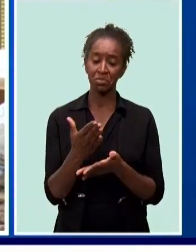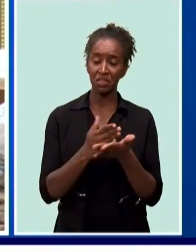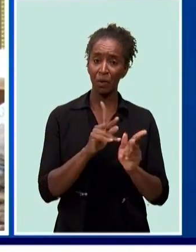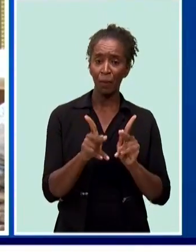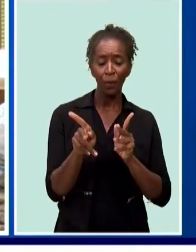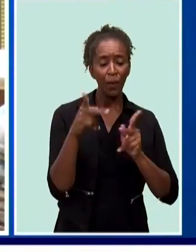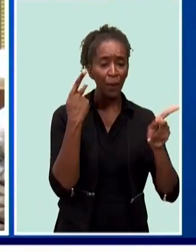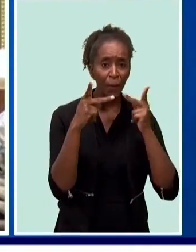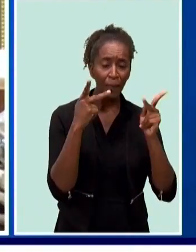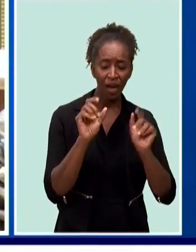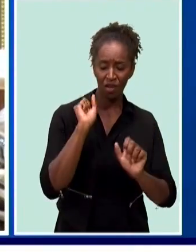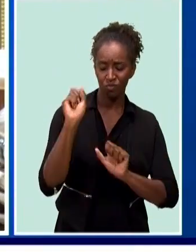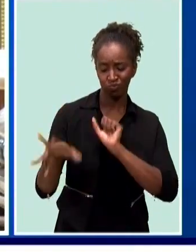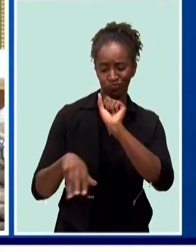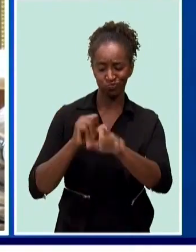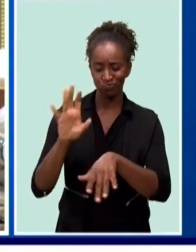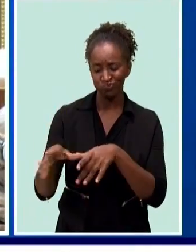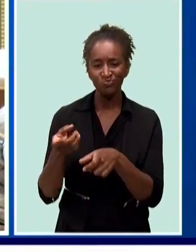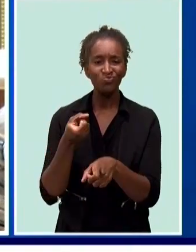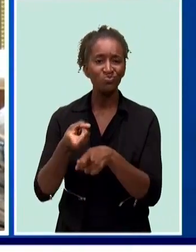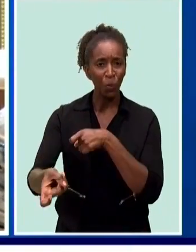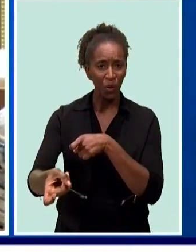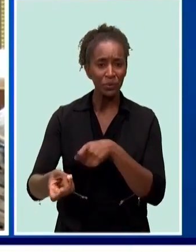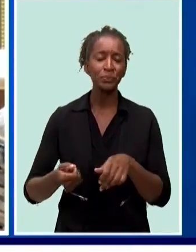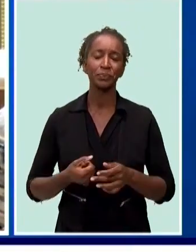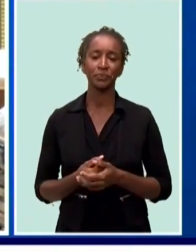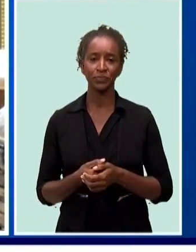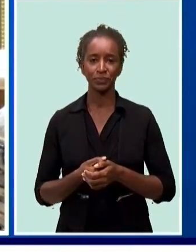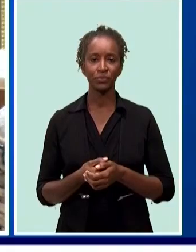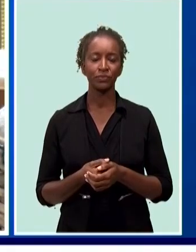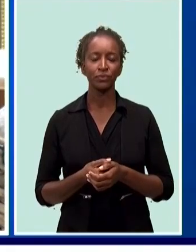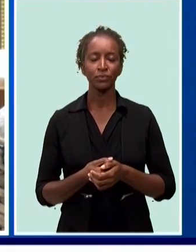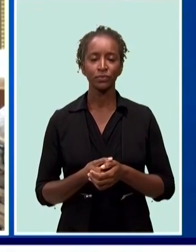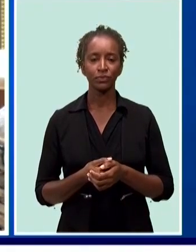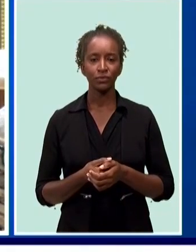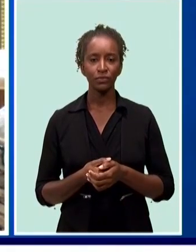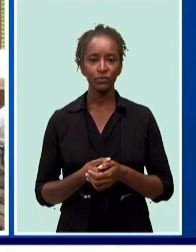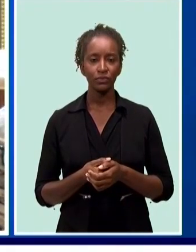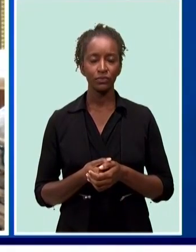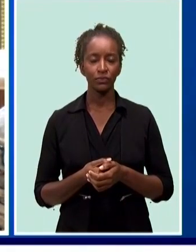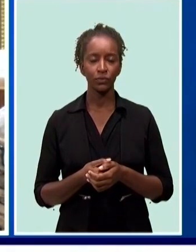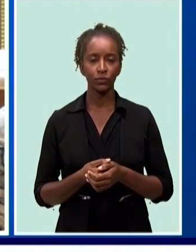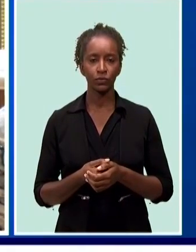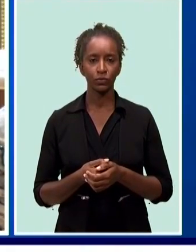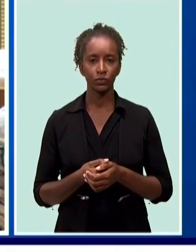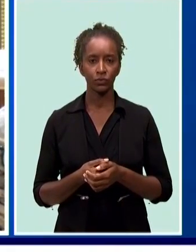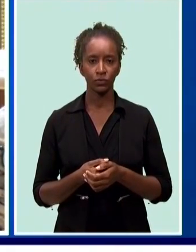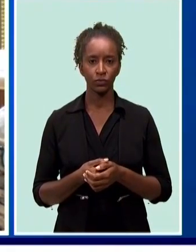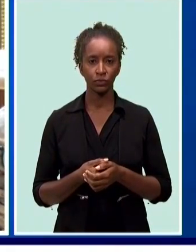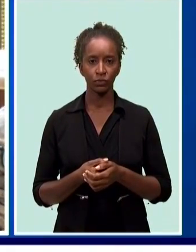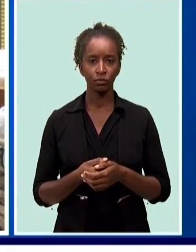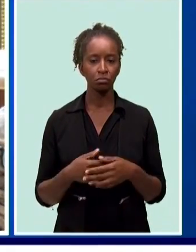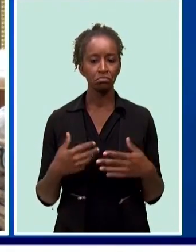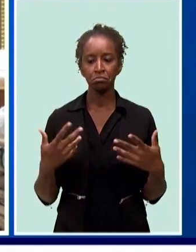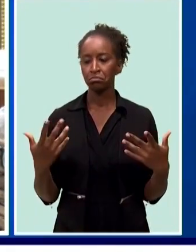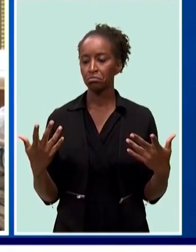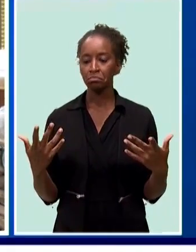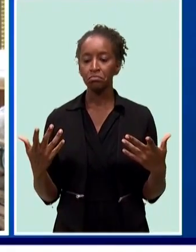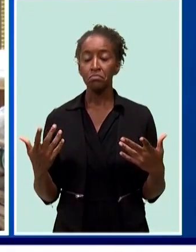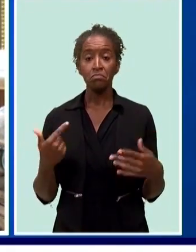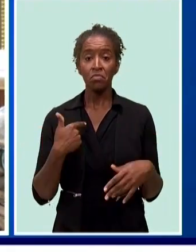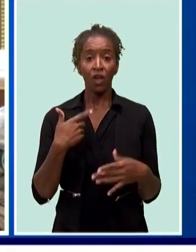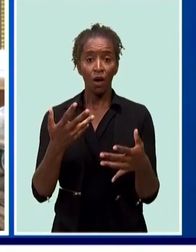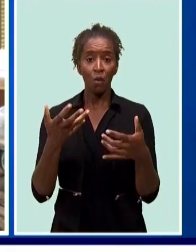Right now, I would actually call for a day, Saturday,